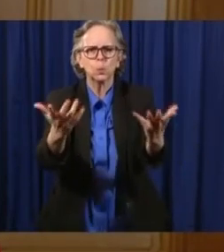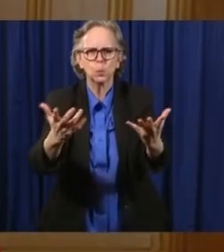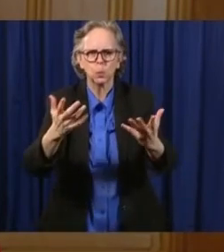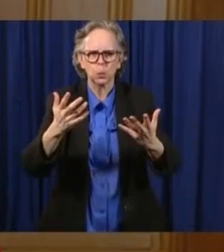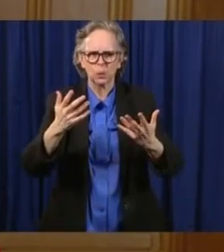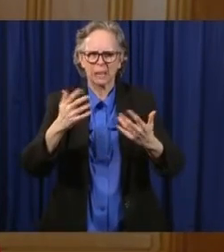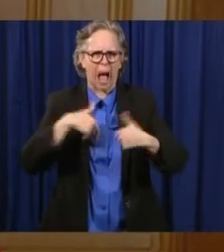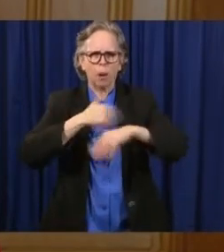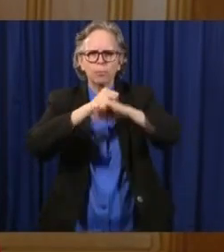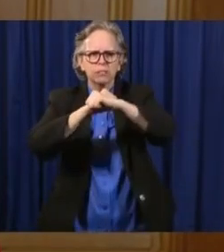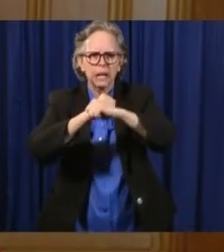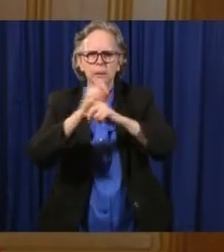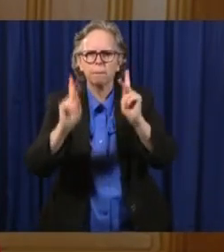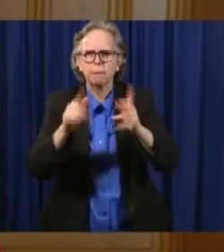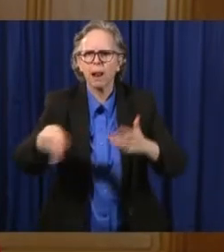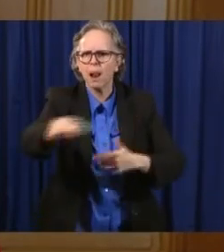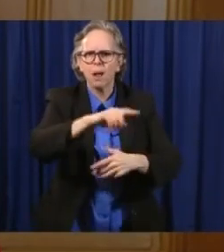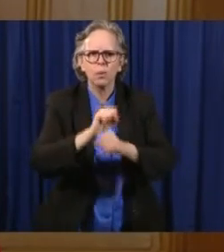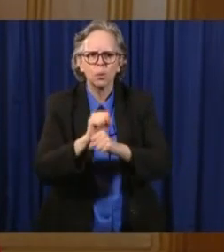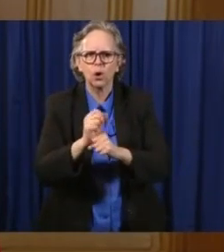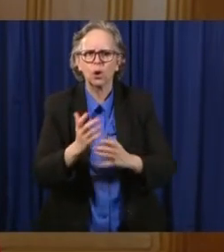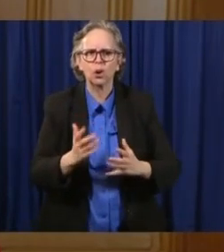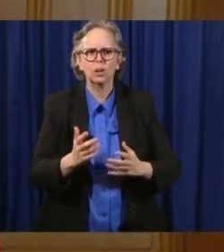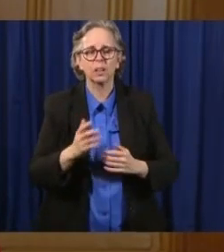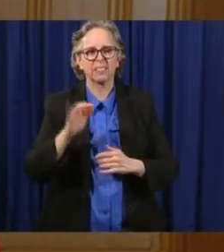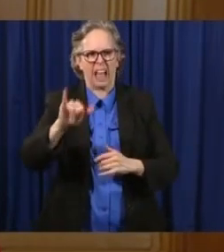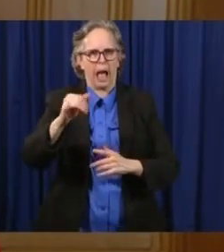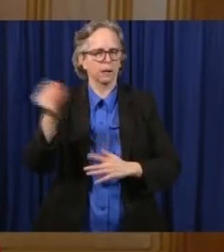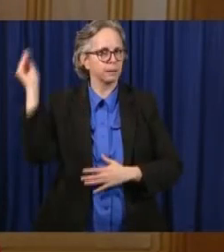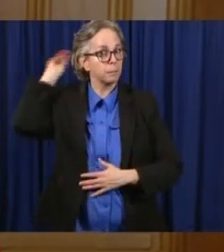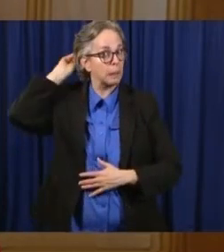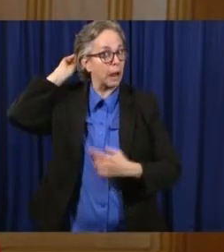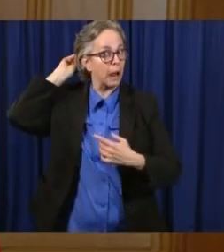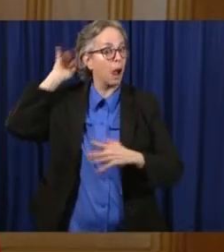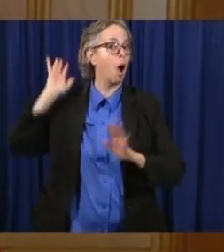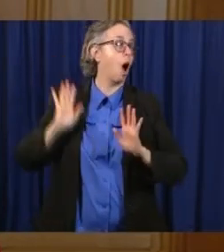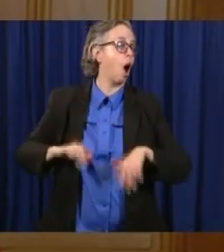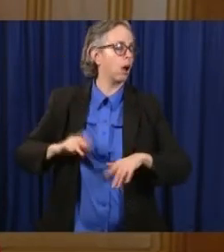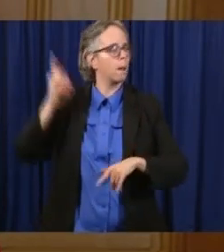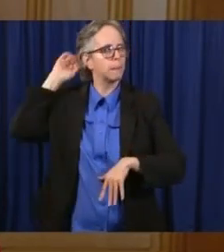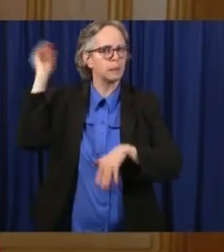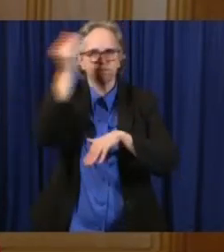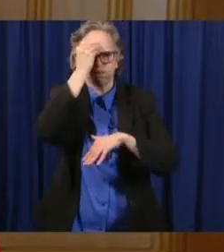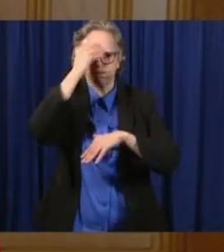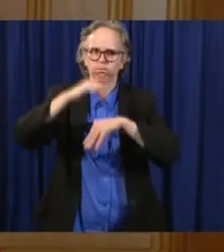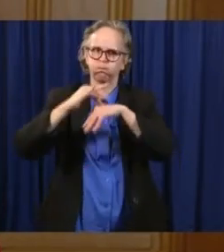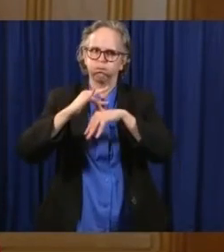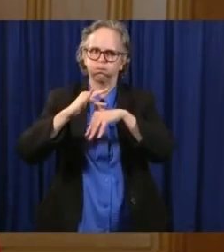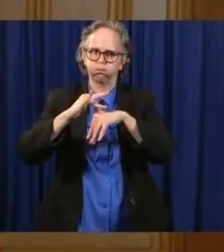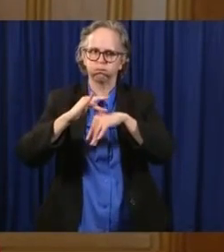people is something that's very much on my mind, but I don't have a direct answer for you. Thank you.